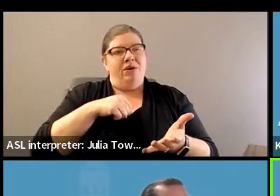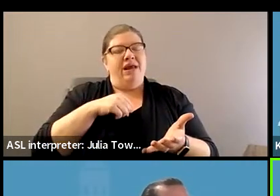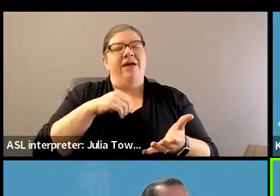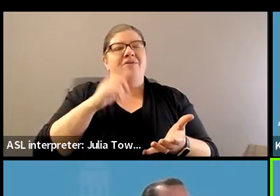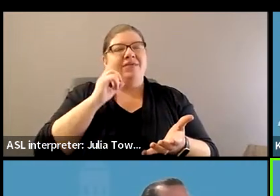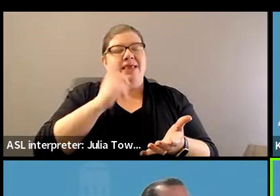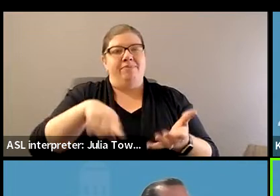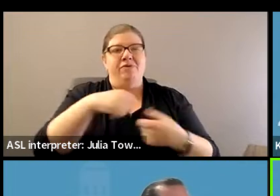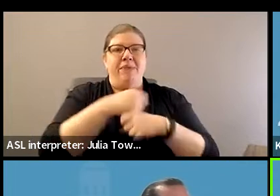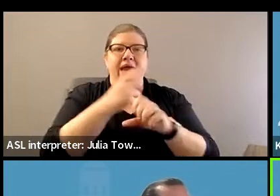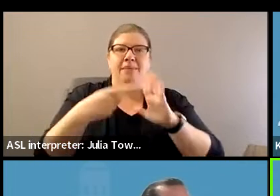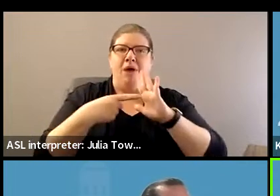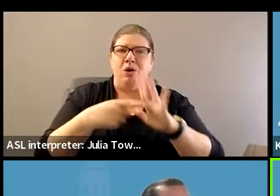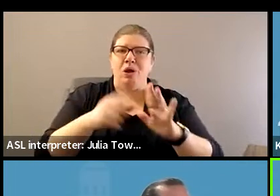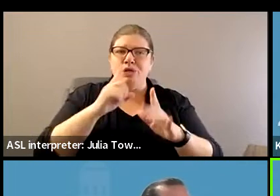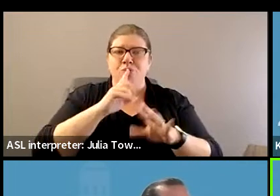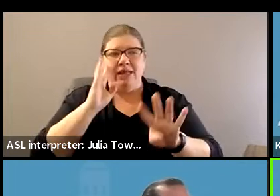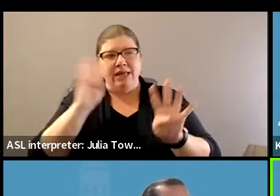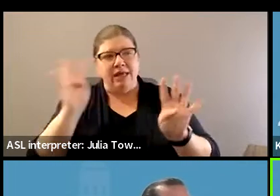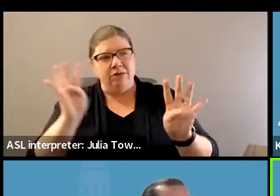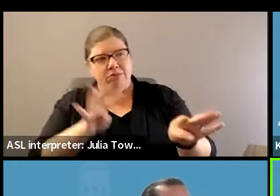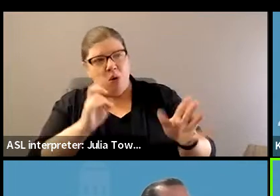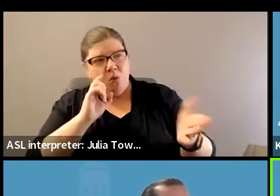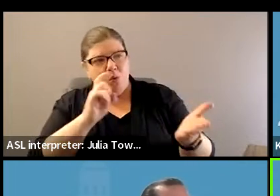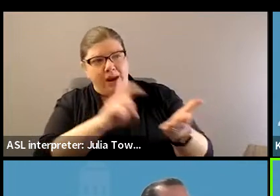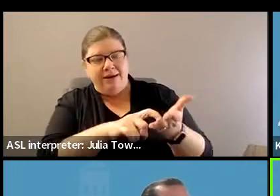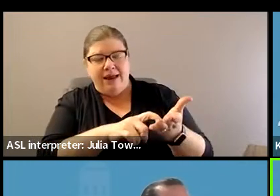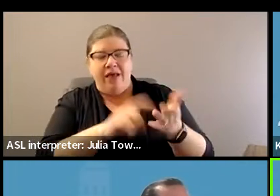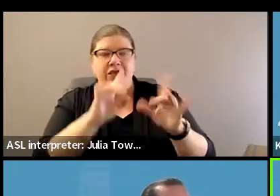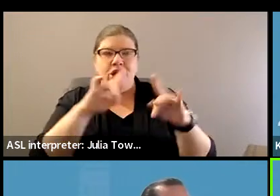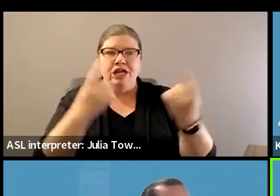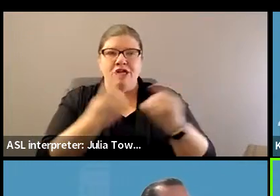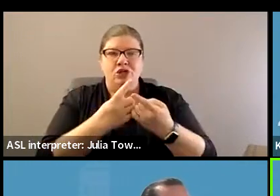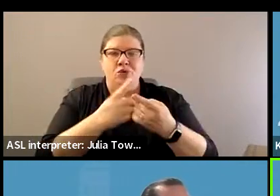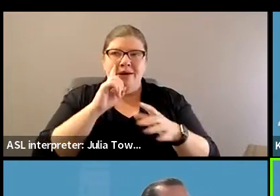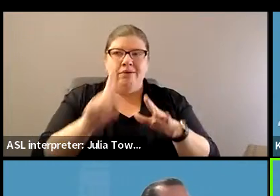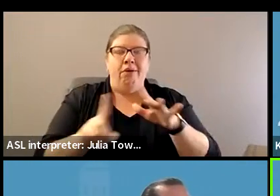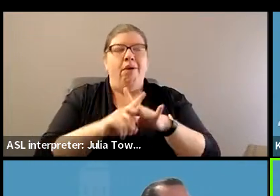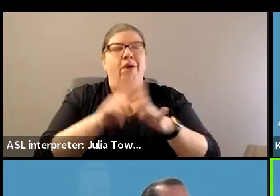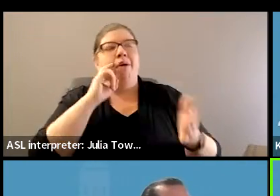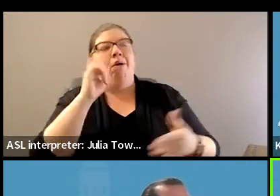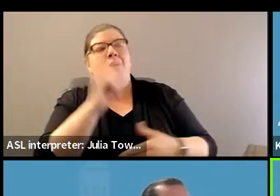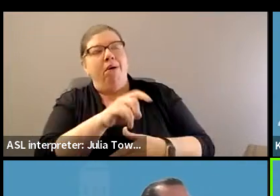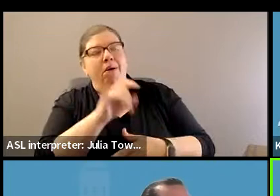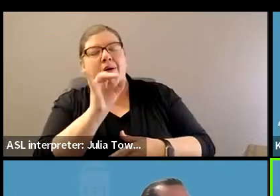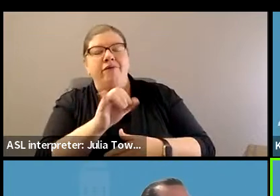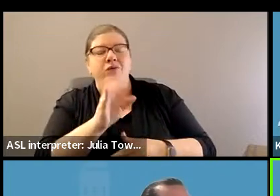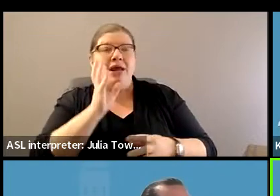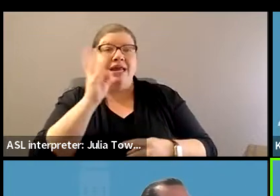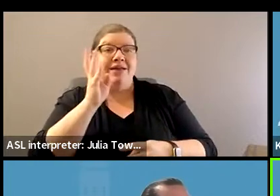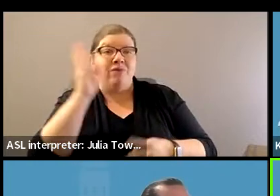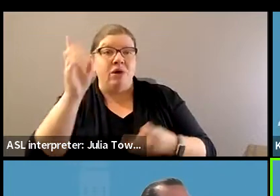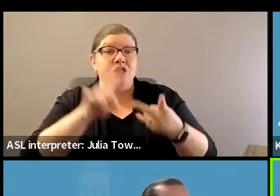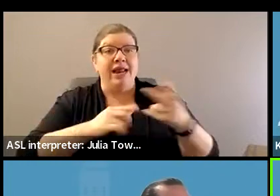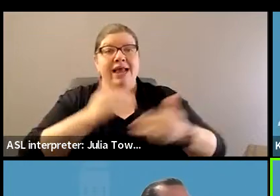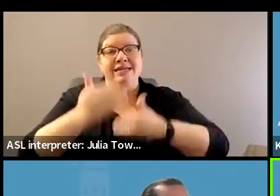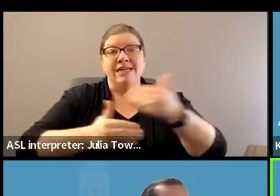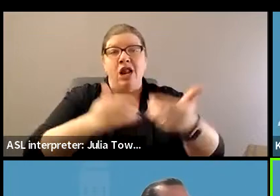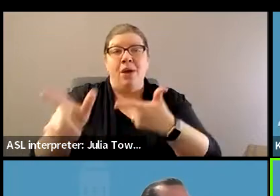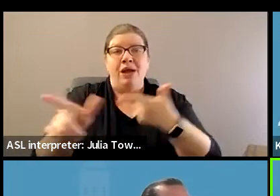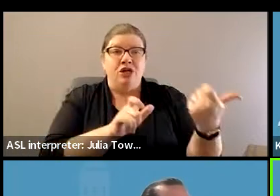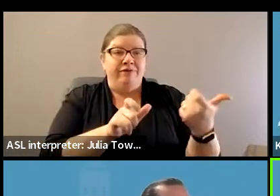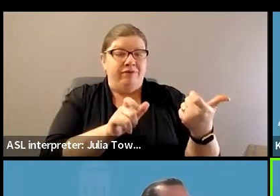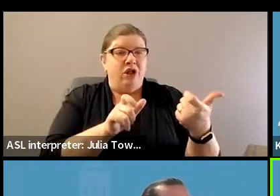that is getting this kind of major recognition and really putting our district on the map for innovation and acceleration of learning